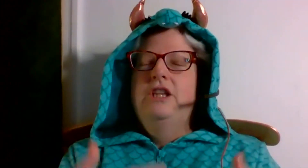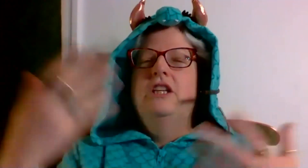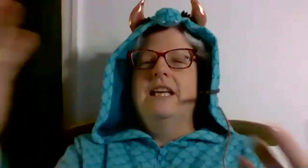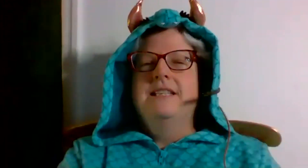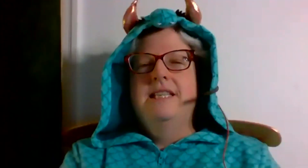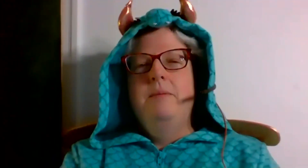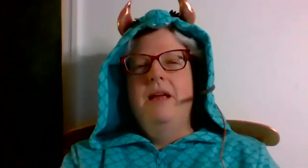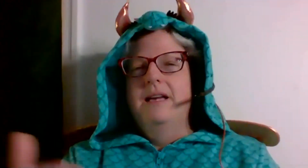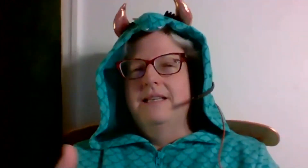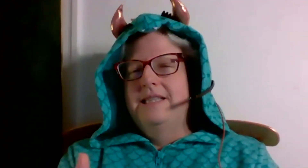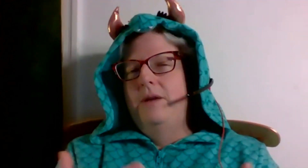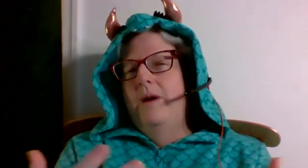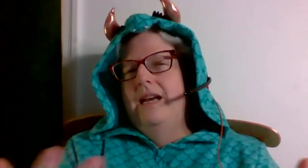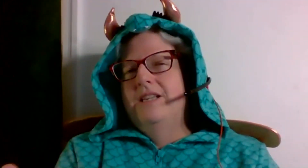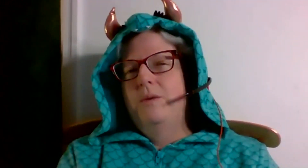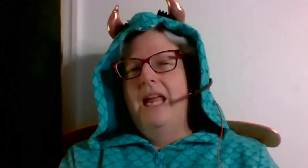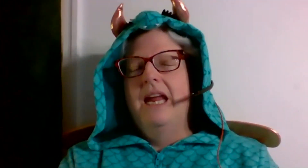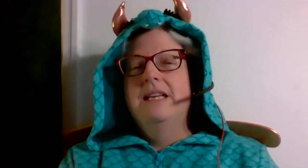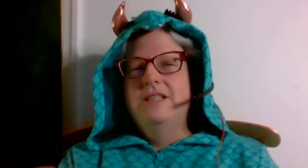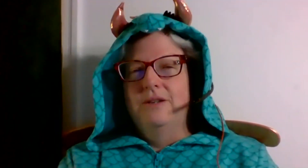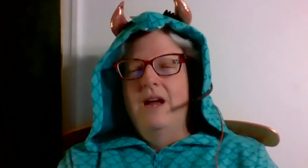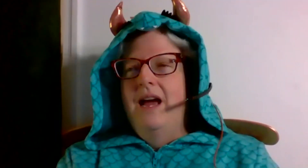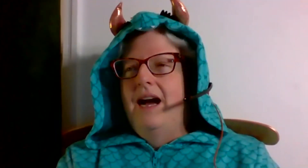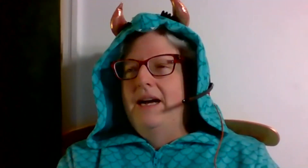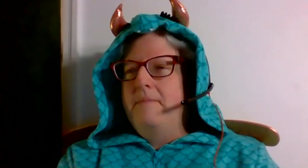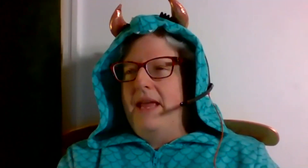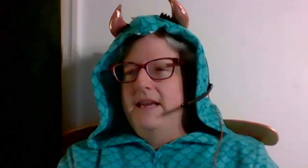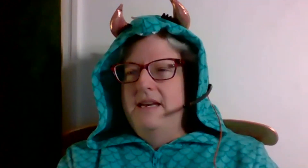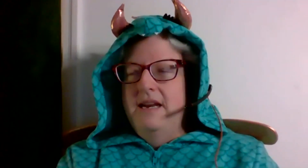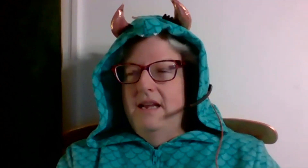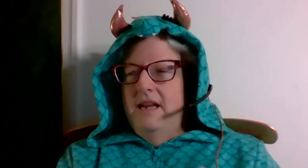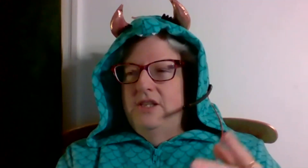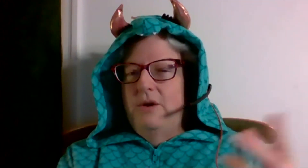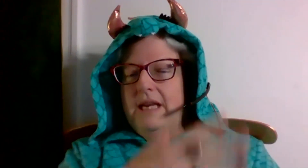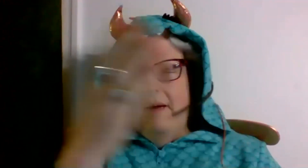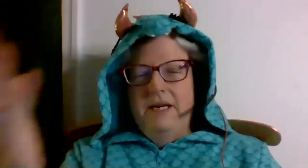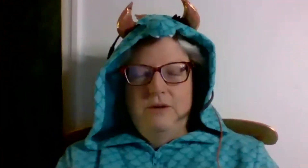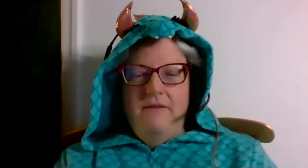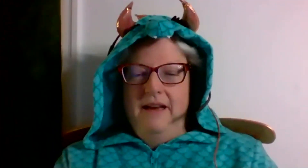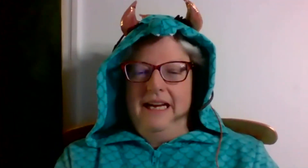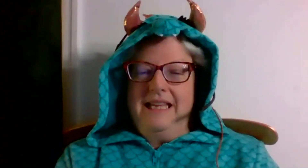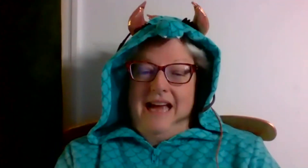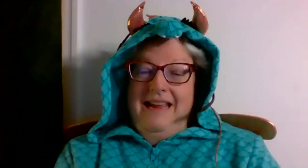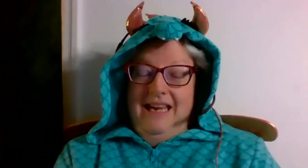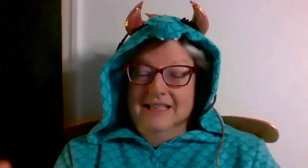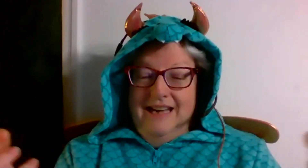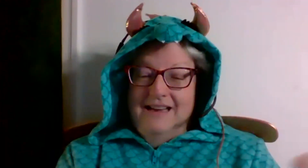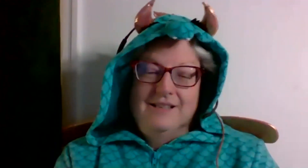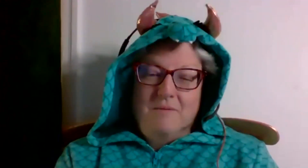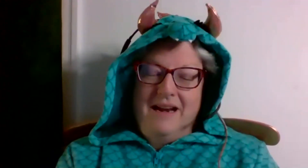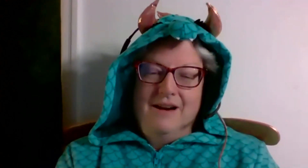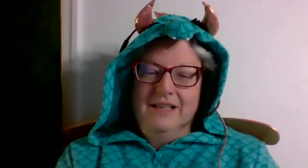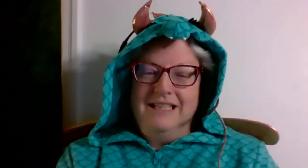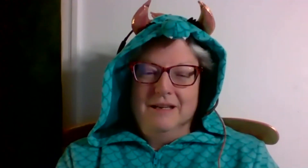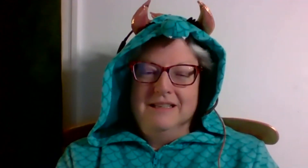to look and see beyond and see what it is we can do. And so coming to an event like this, I think, is an